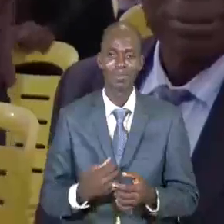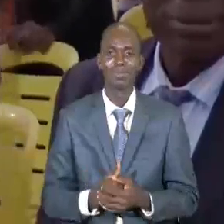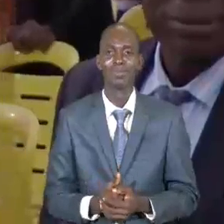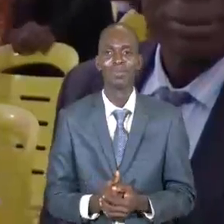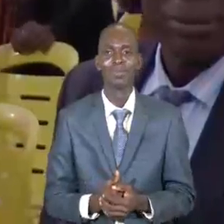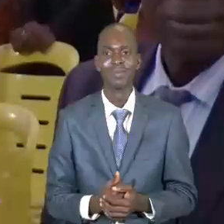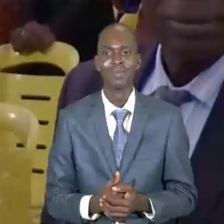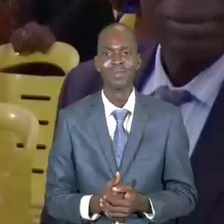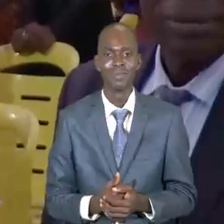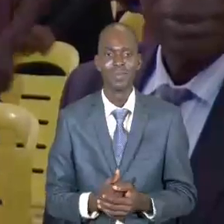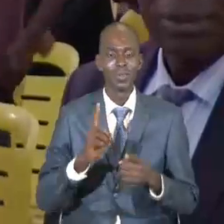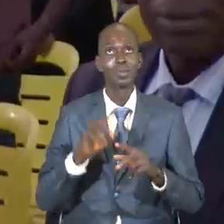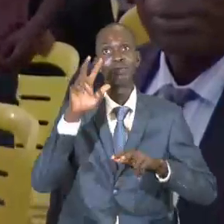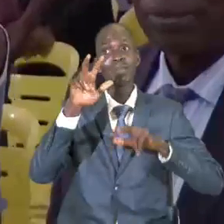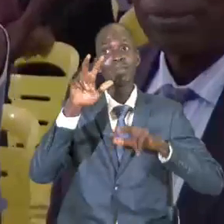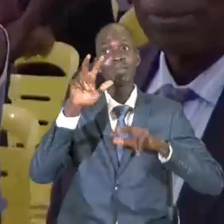to climb.